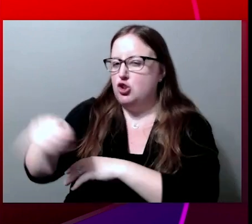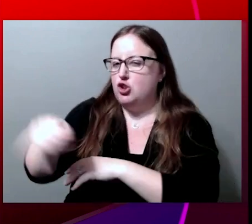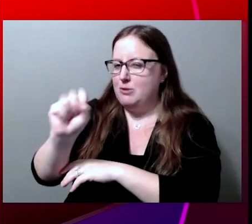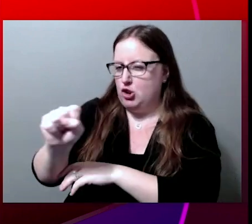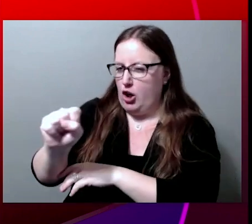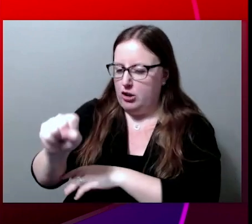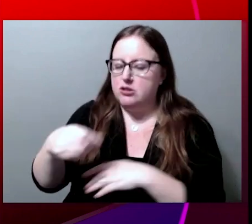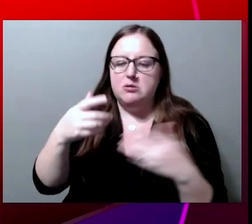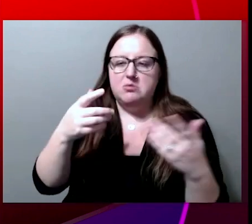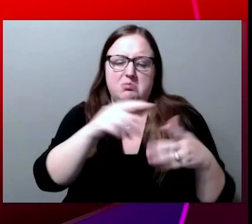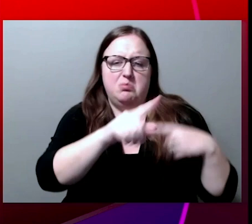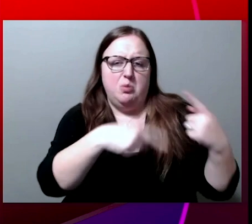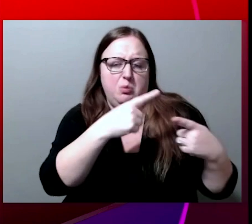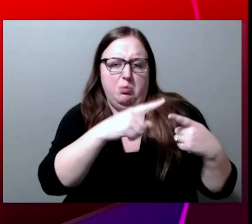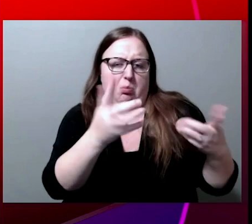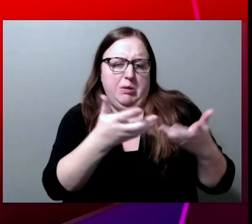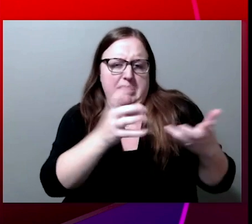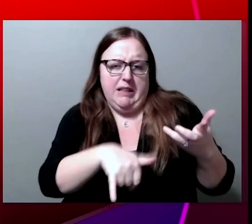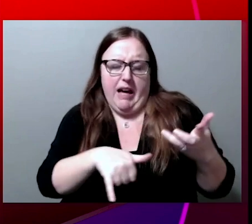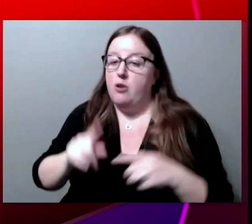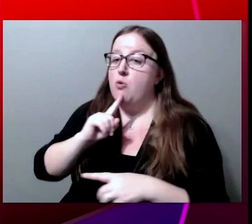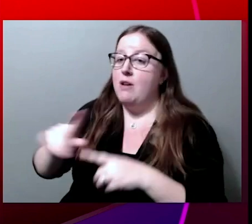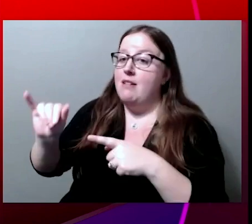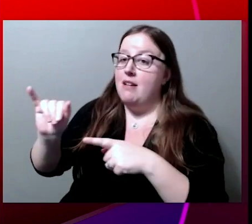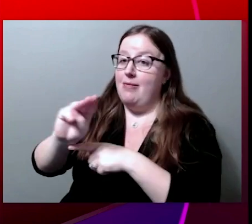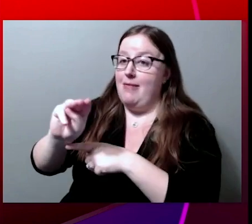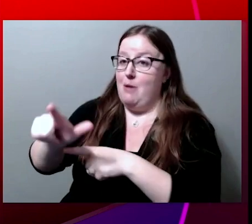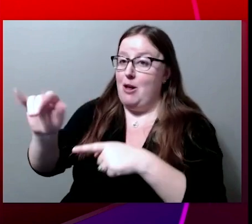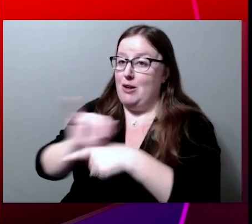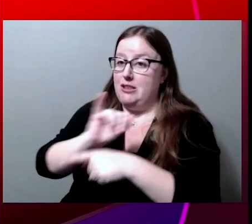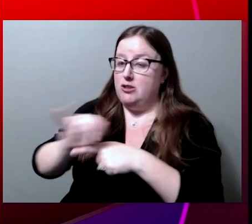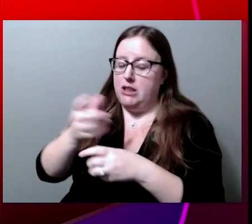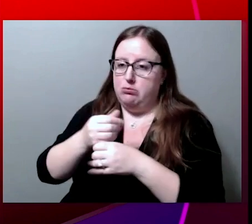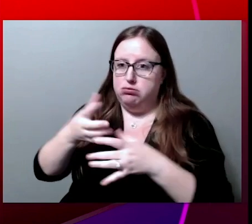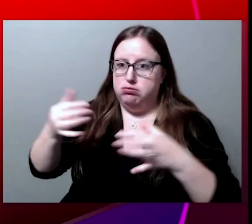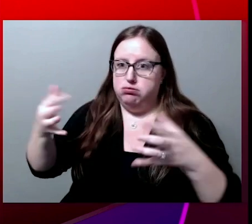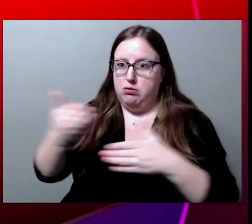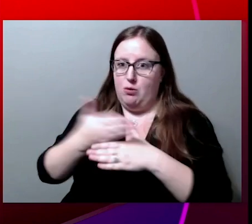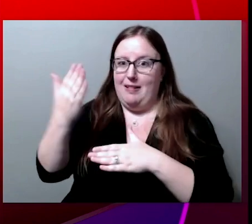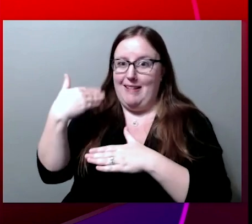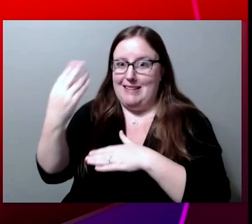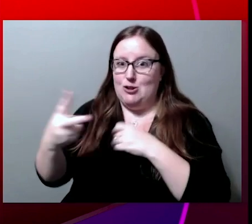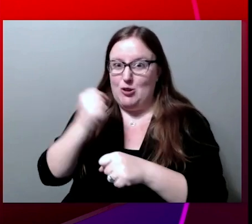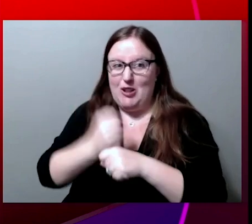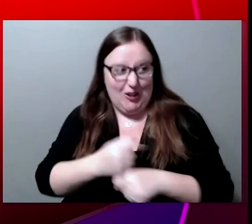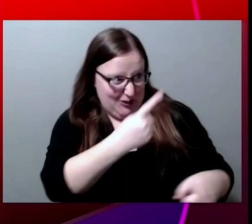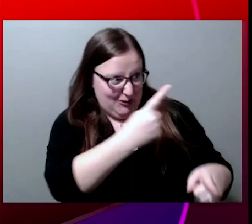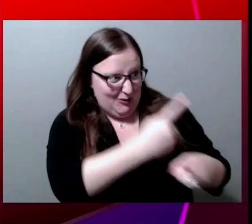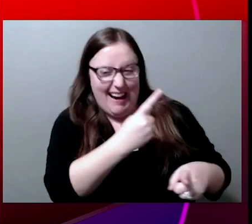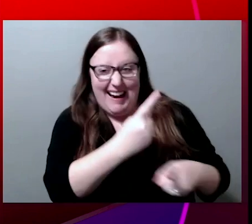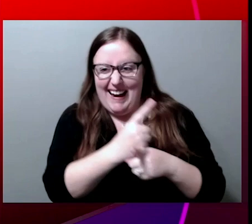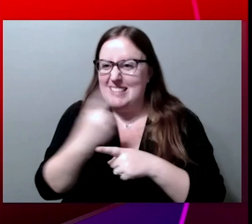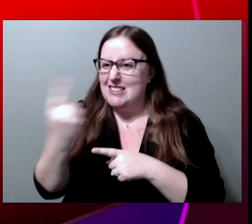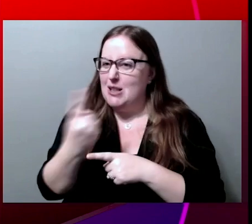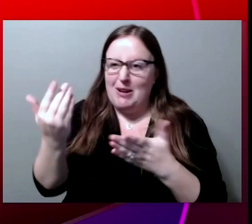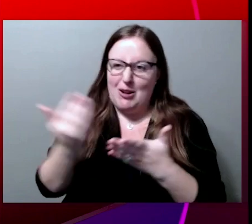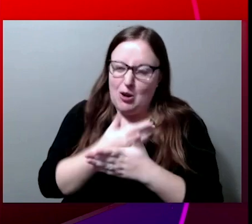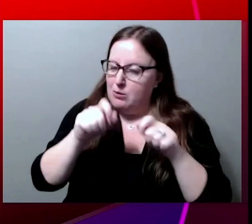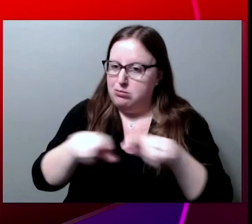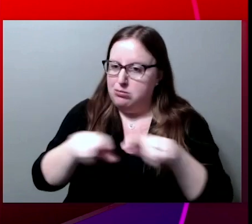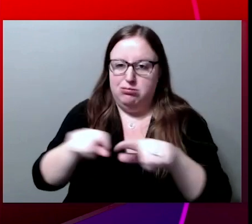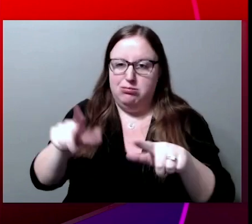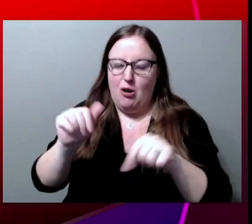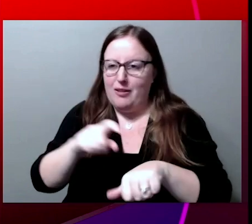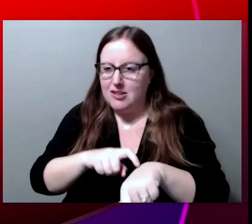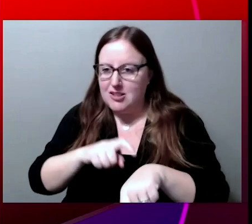ML industry is that it has been growing so fast over the last 2 years. No kidding. Every single day there's something new coming out. And because